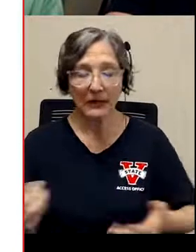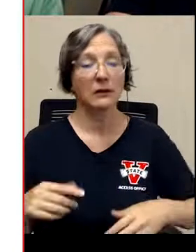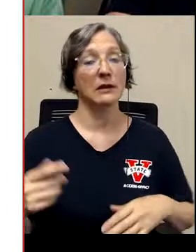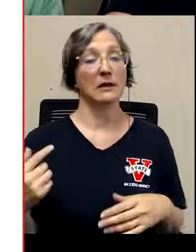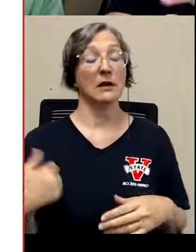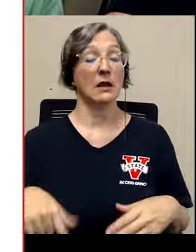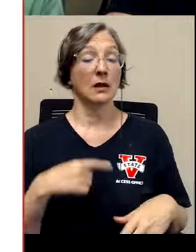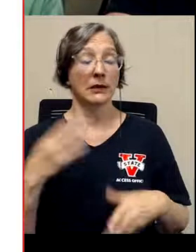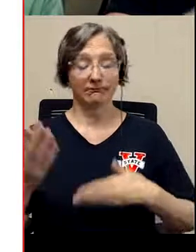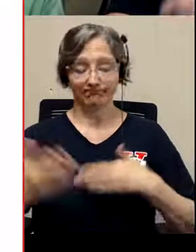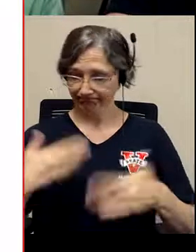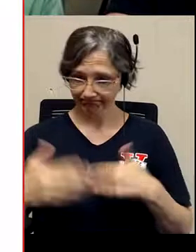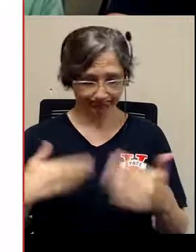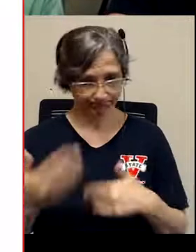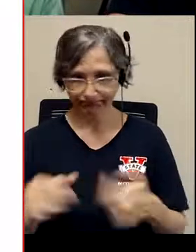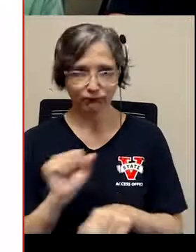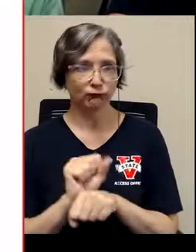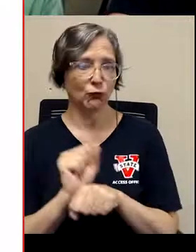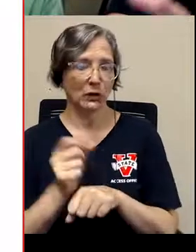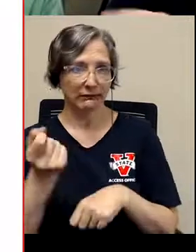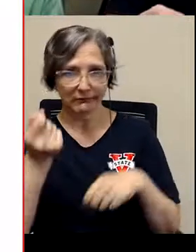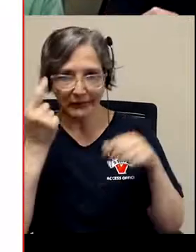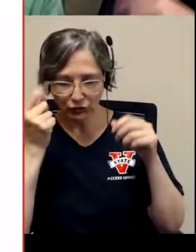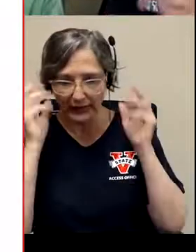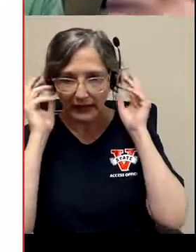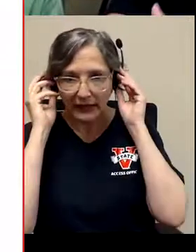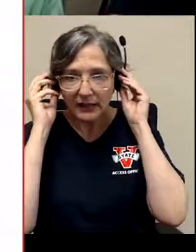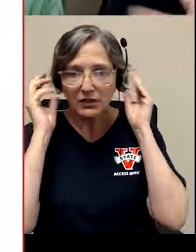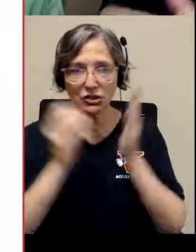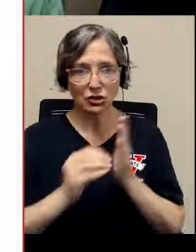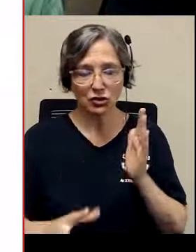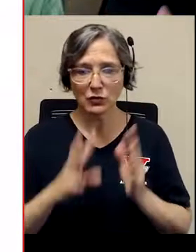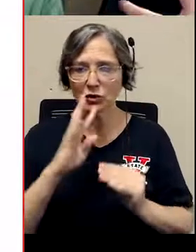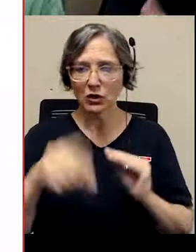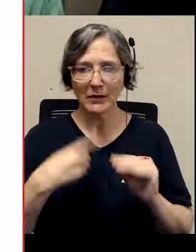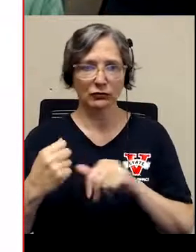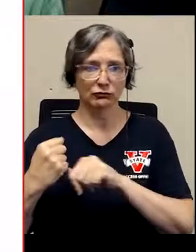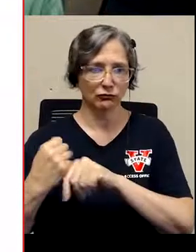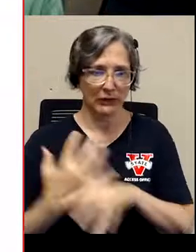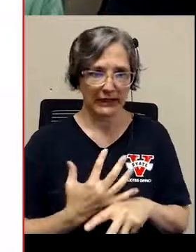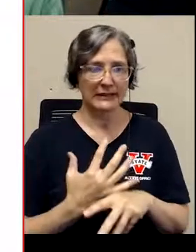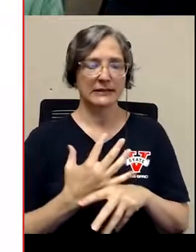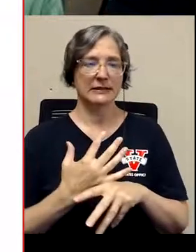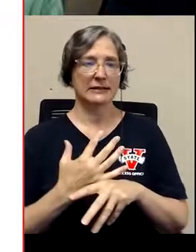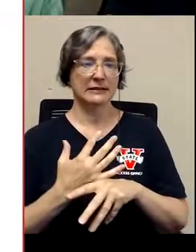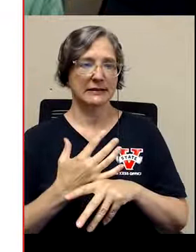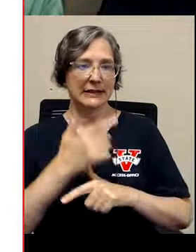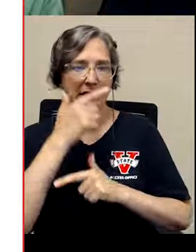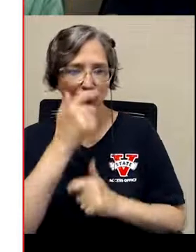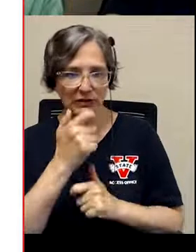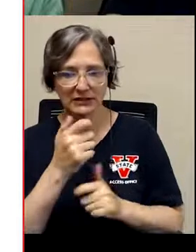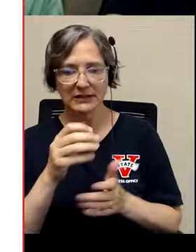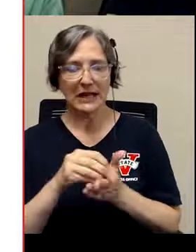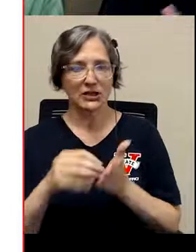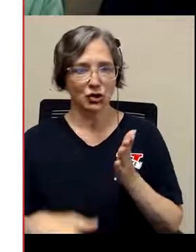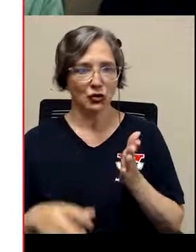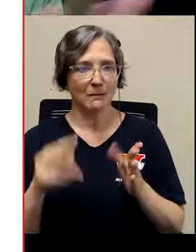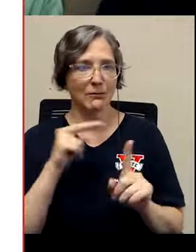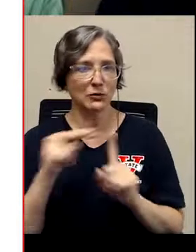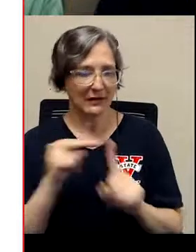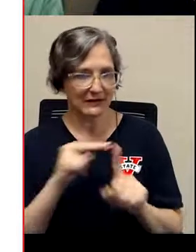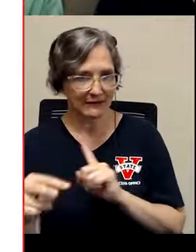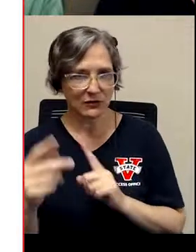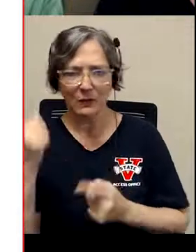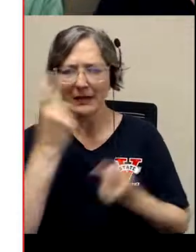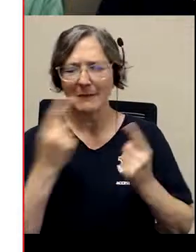work through understanding our students, we talk a lot about readiness, interests, and student perspectives. We think a lot about,